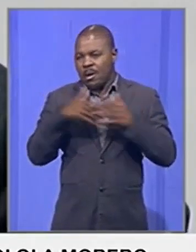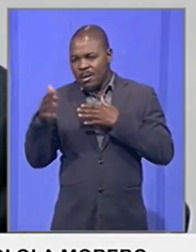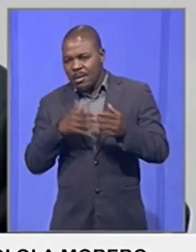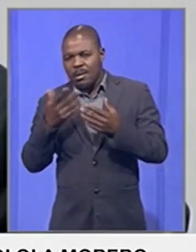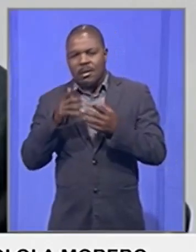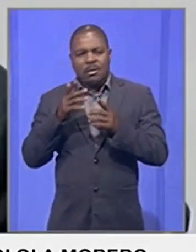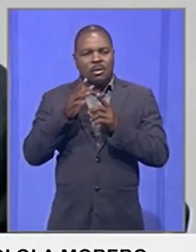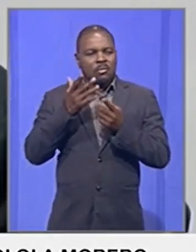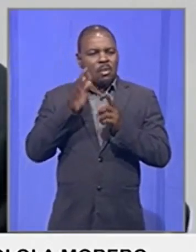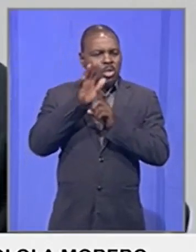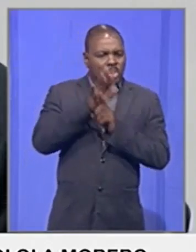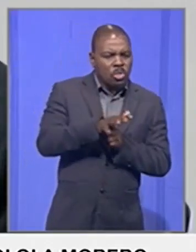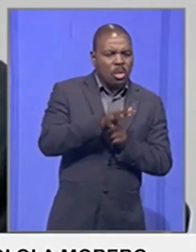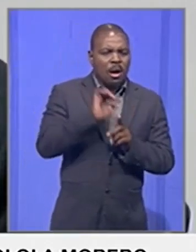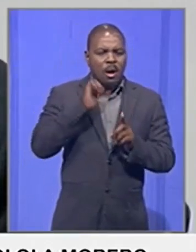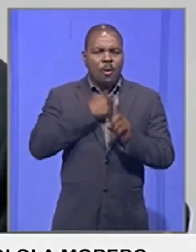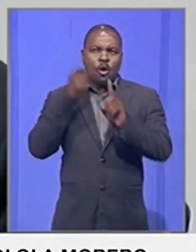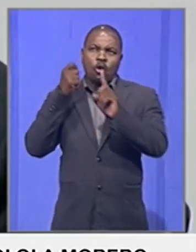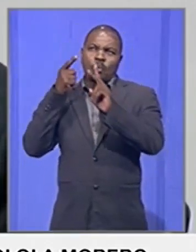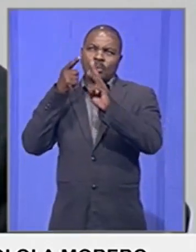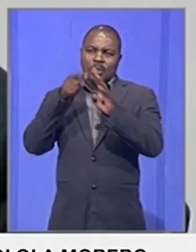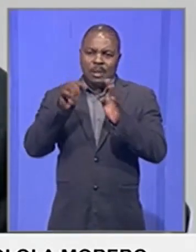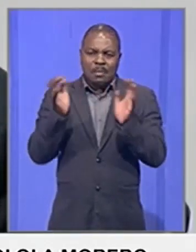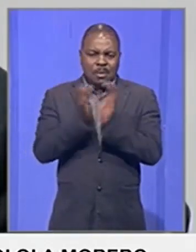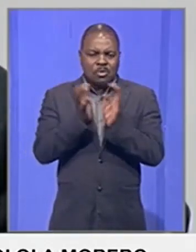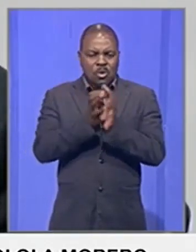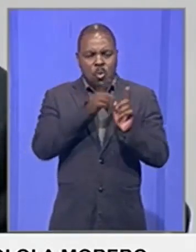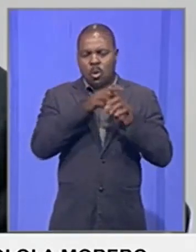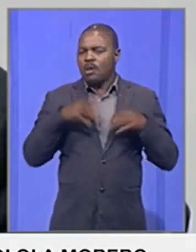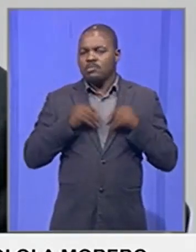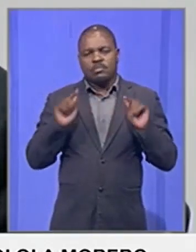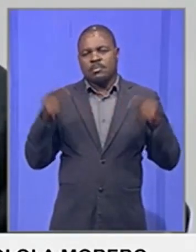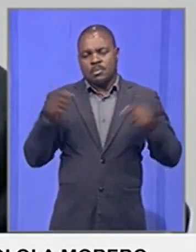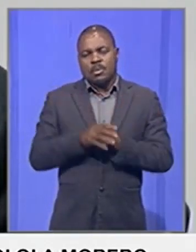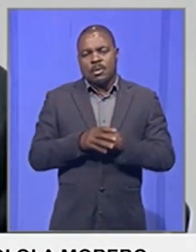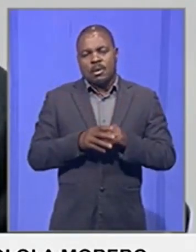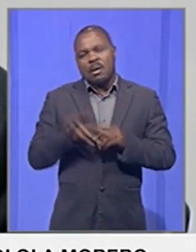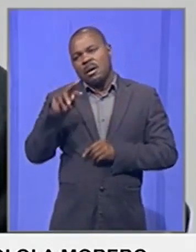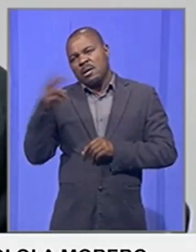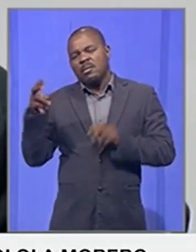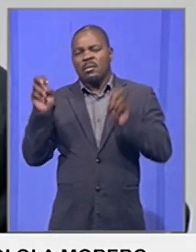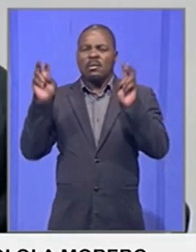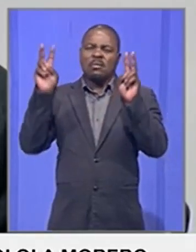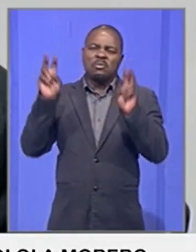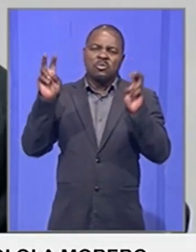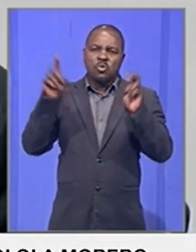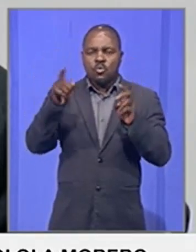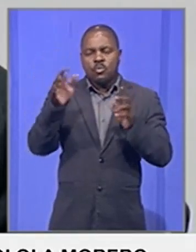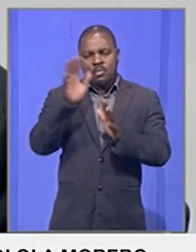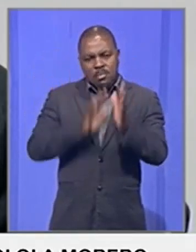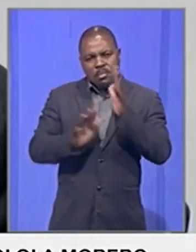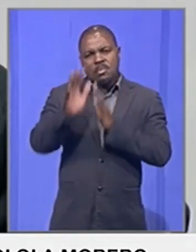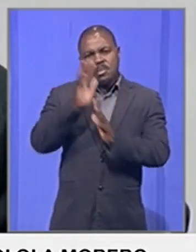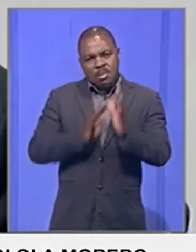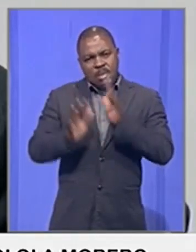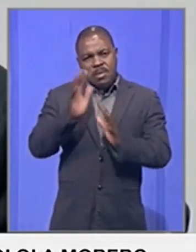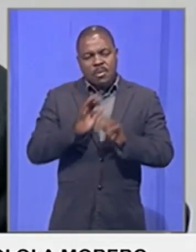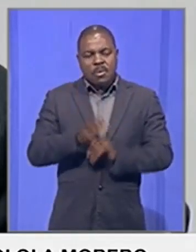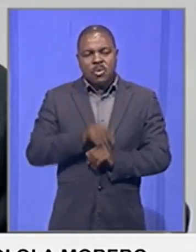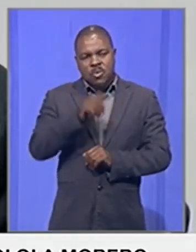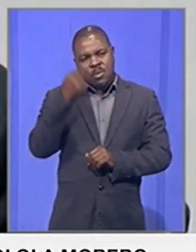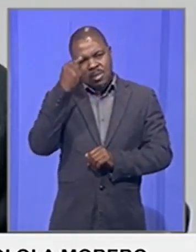that recommendation does reach the desk of the president will act on it immediately. So there's no denying that. There is nothing in the president's